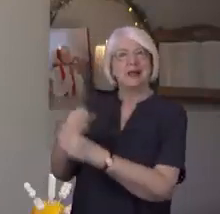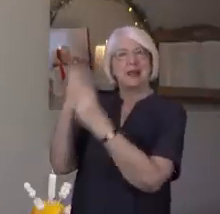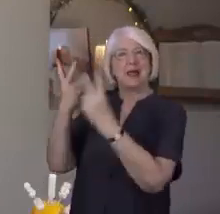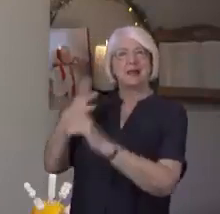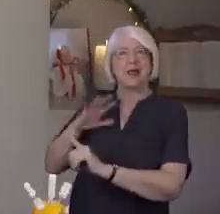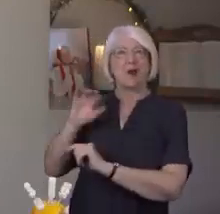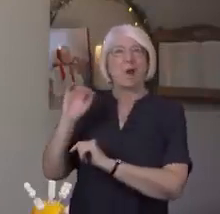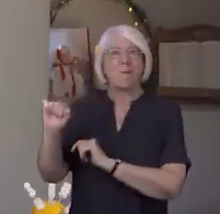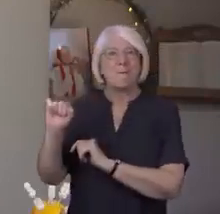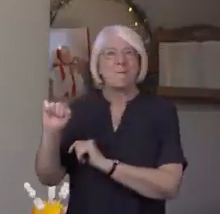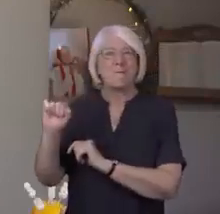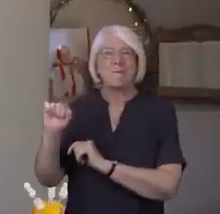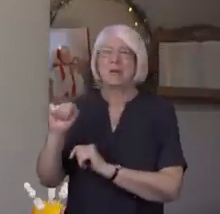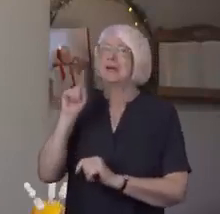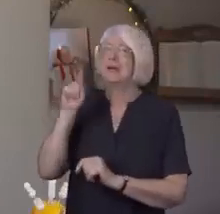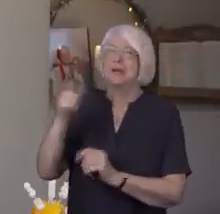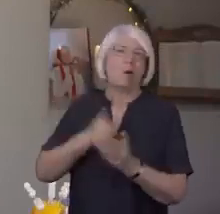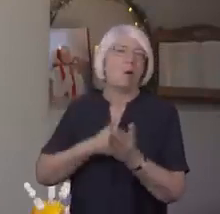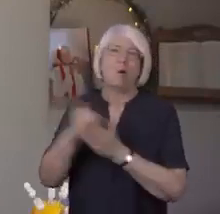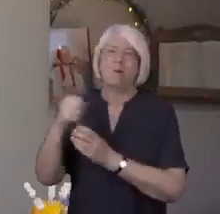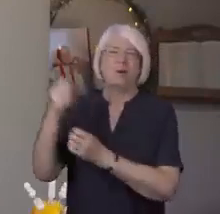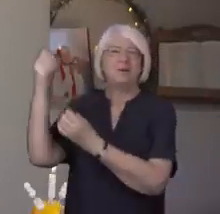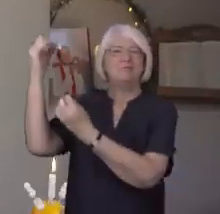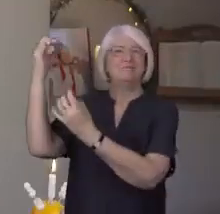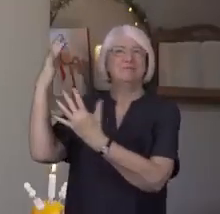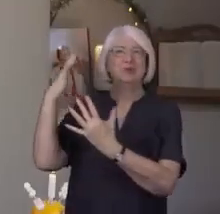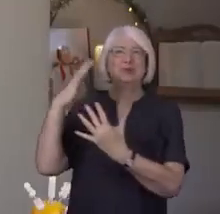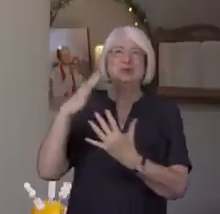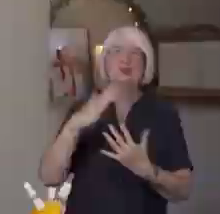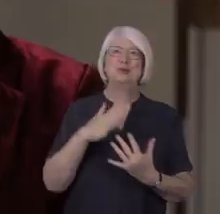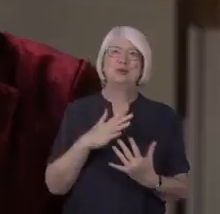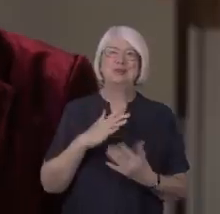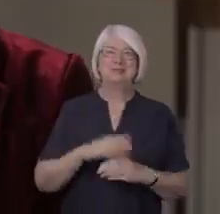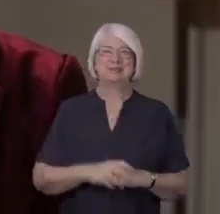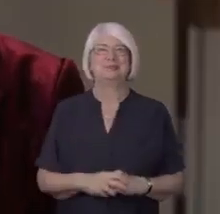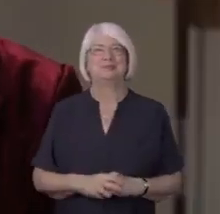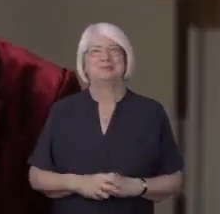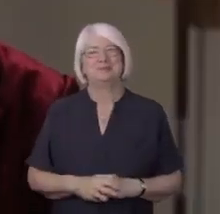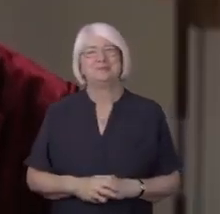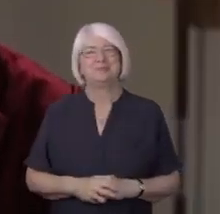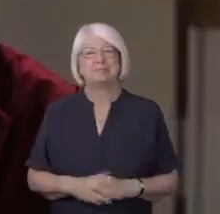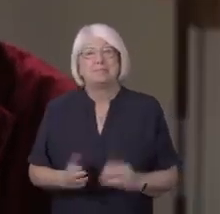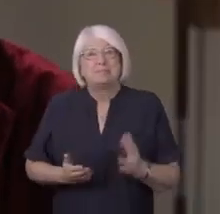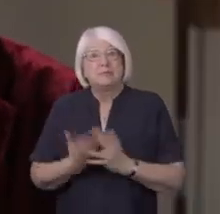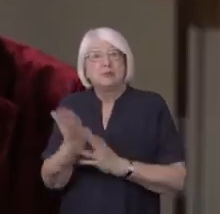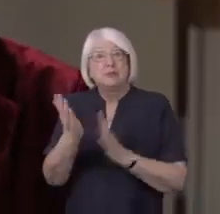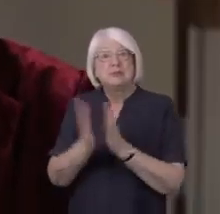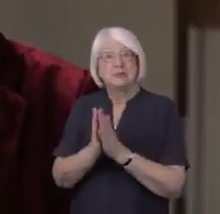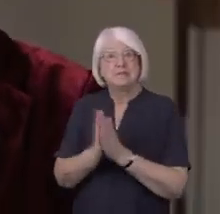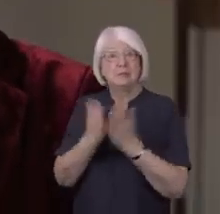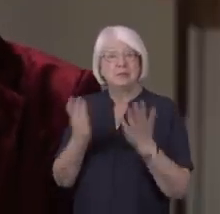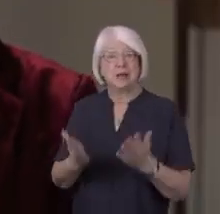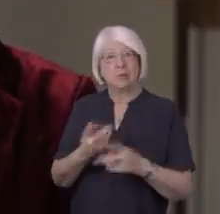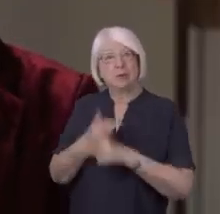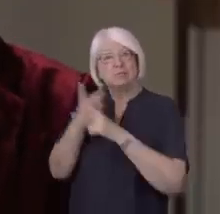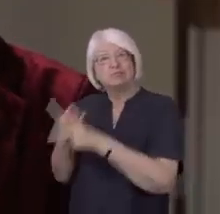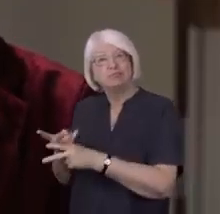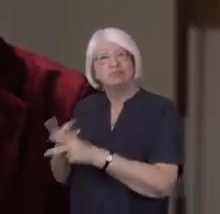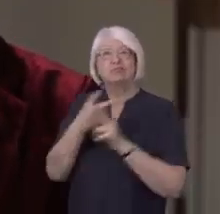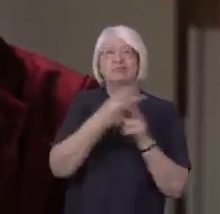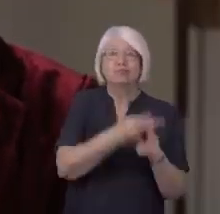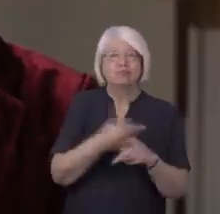of Jesus, who always shines in the darkness. Now, during our service today, we'll be